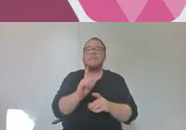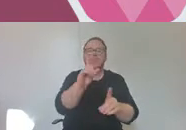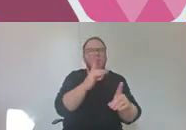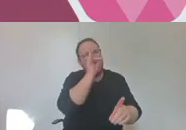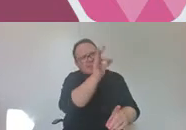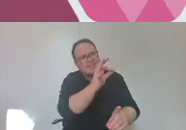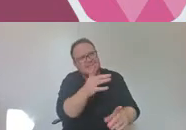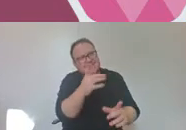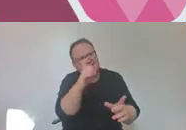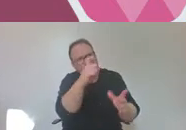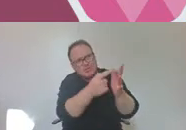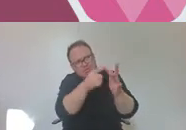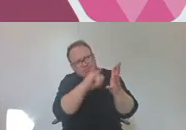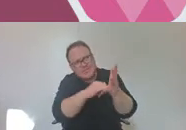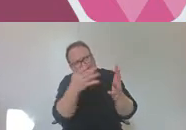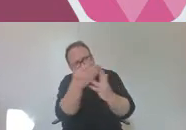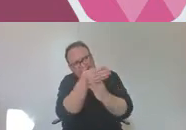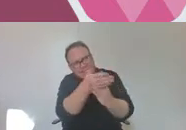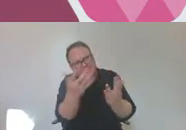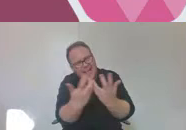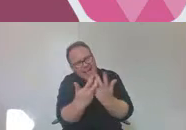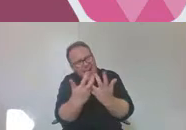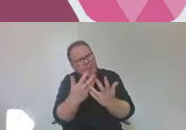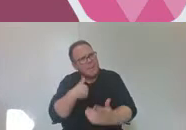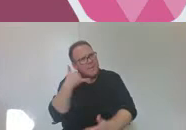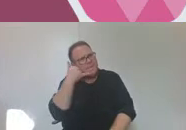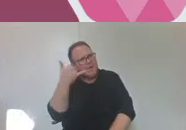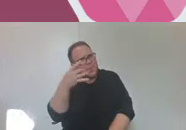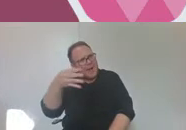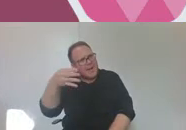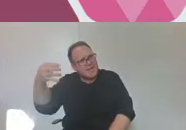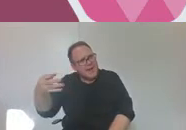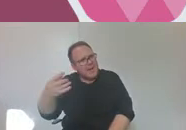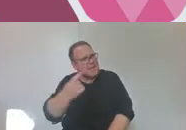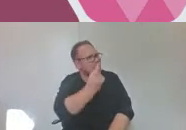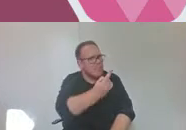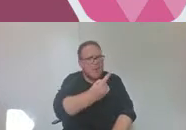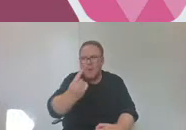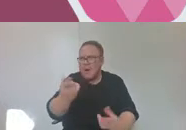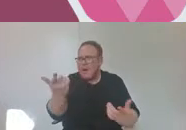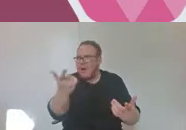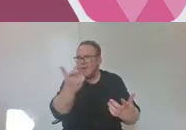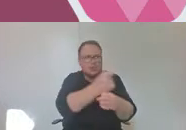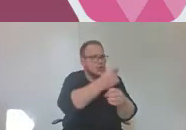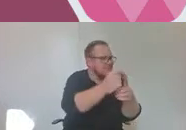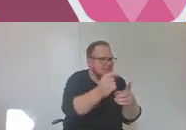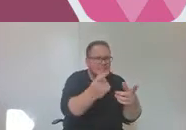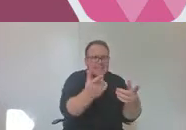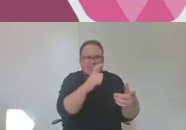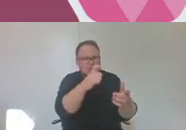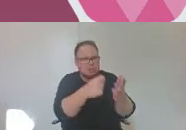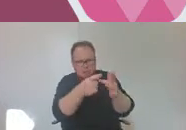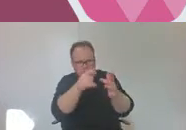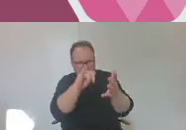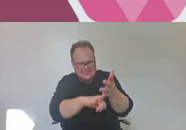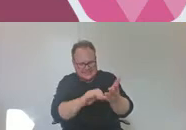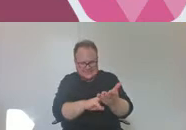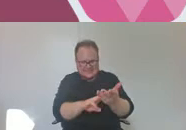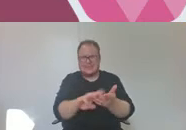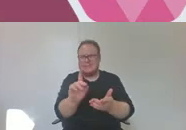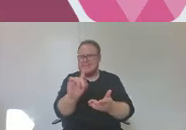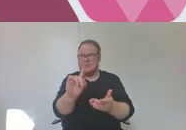CRIS? Do I dial 999? Do I dial 111? Do I see my GP? How am I recognised as a patient who needs